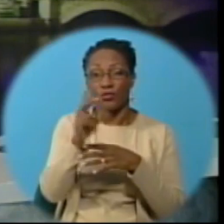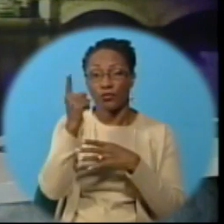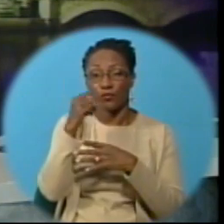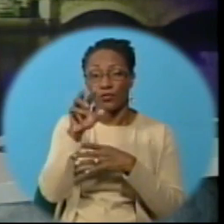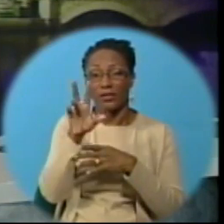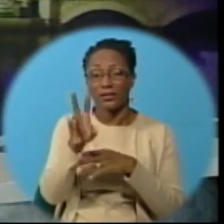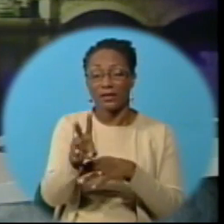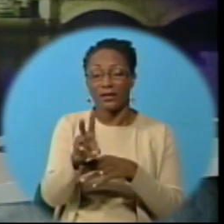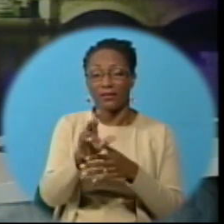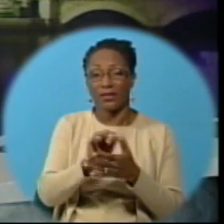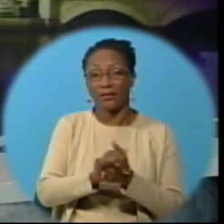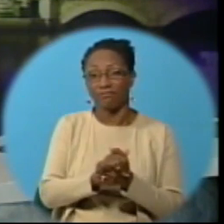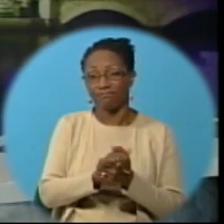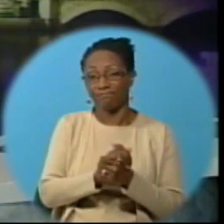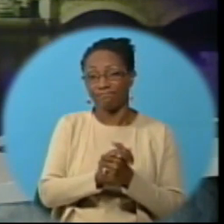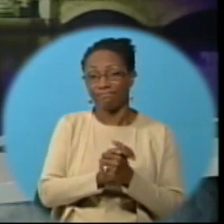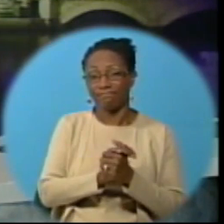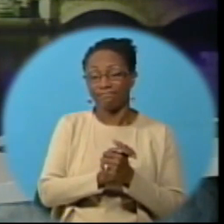Best reports.